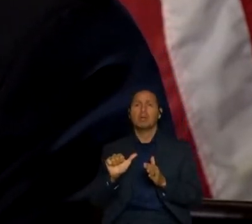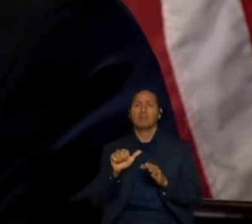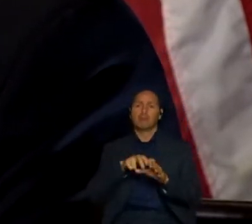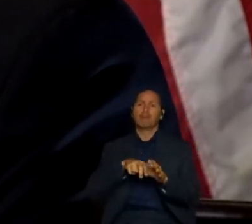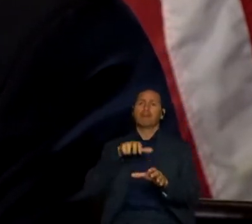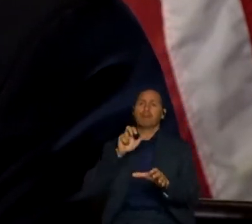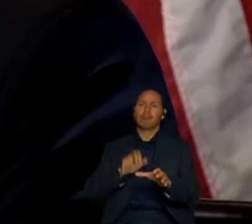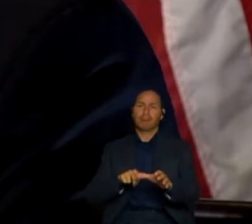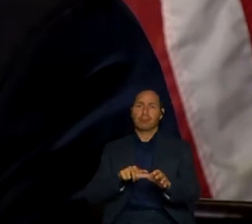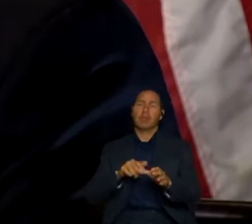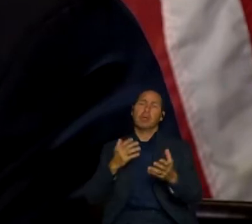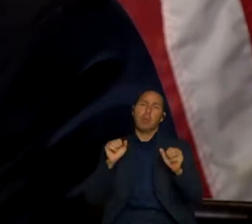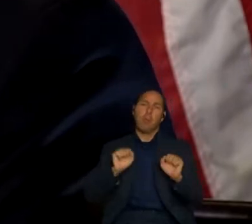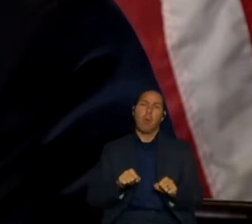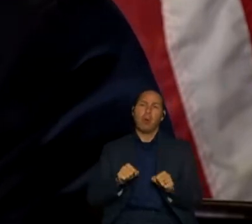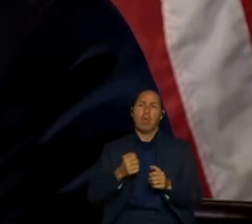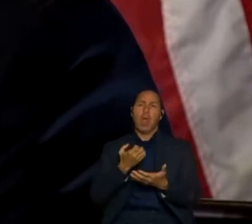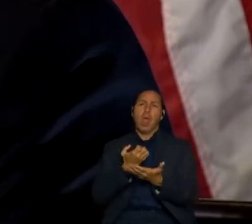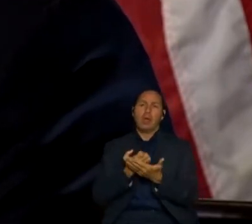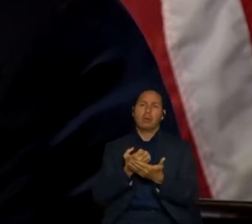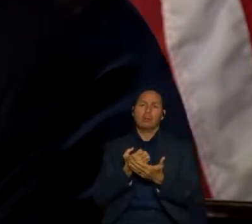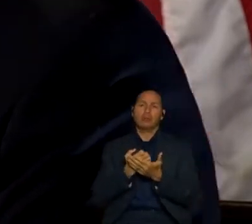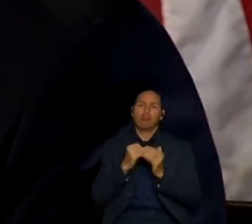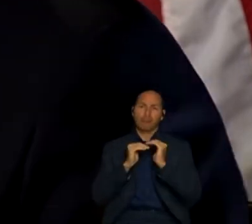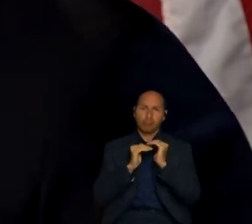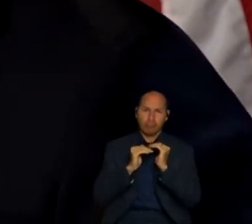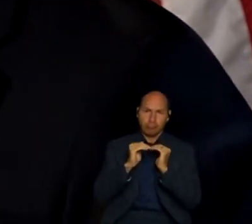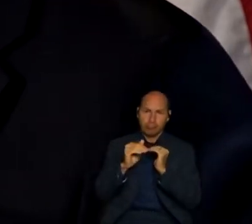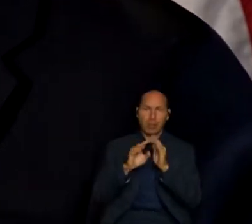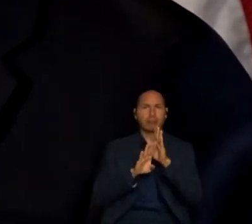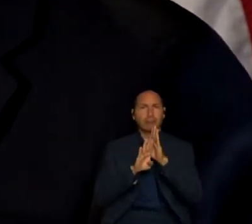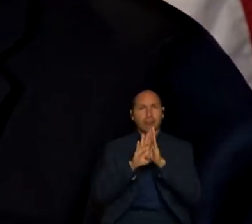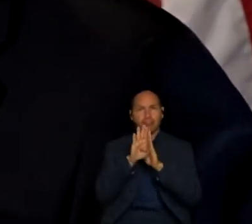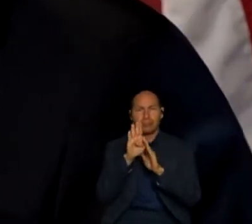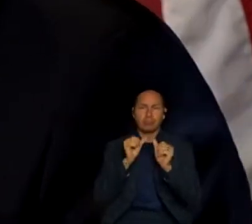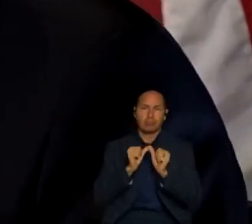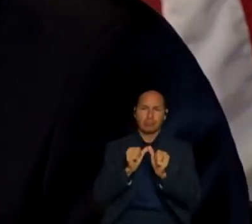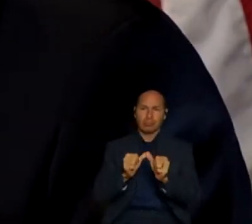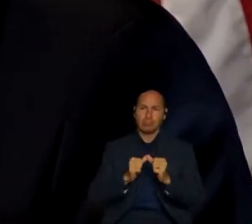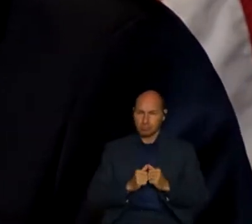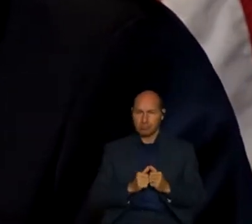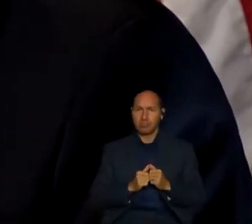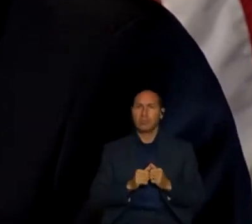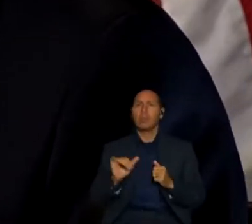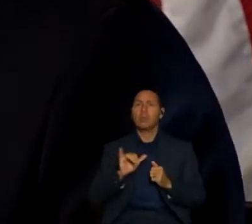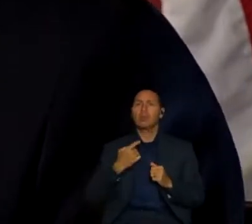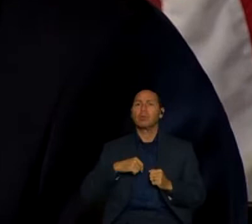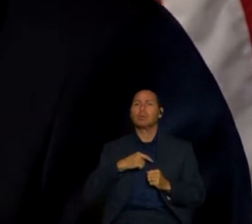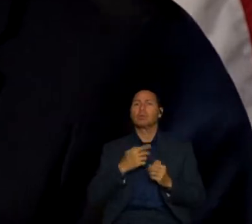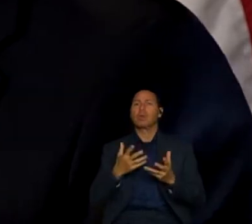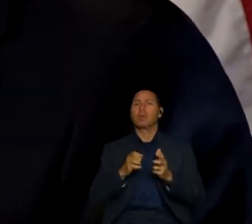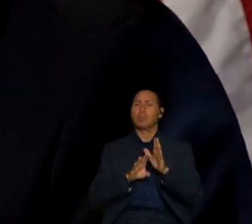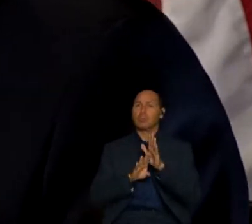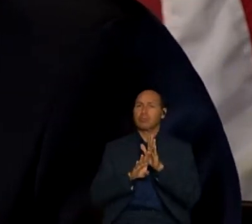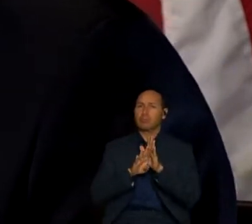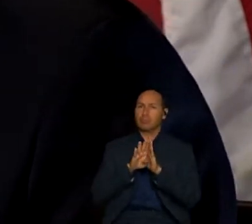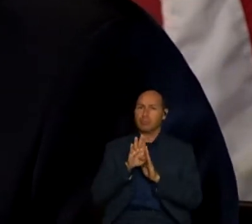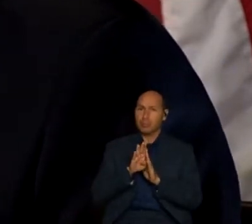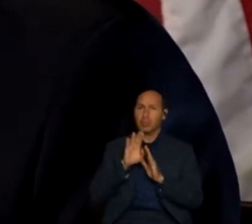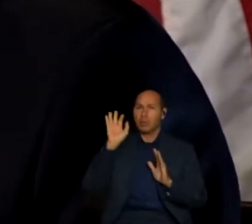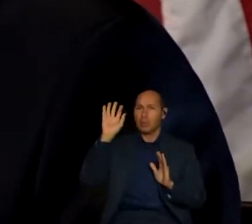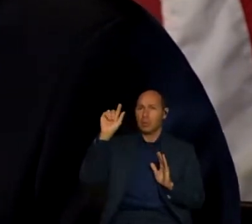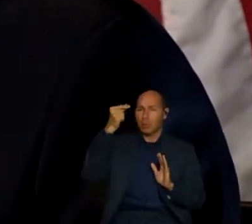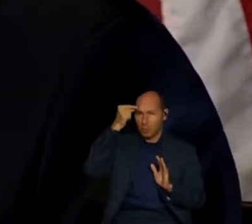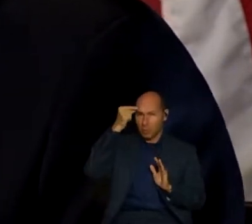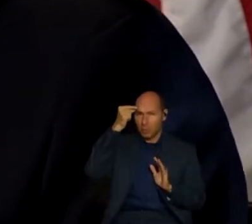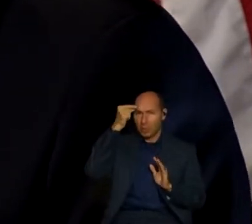economic stability and growth. We also continue to make progress in implementing the Commonwealth Plan of Adjustment